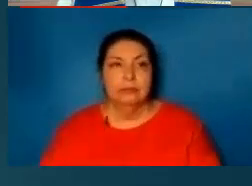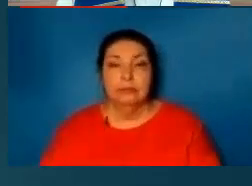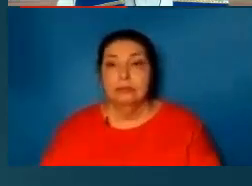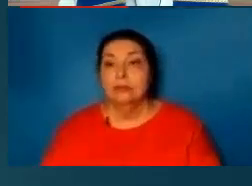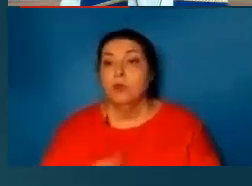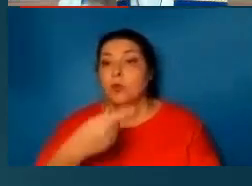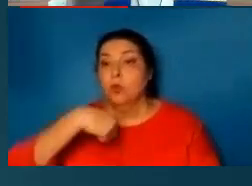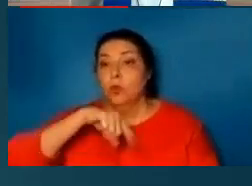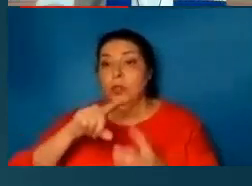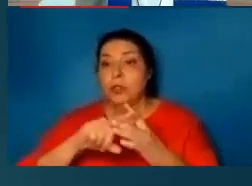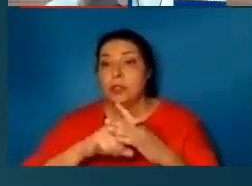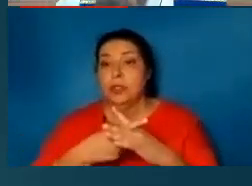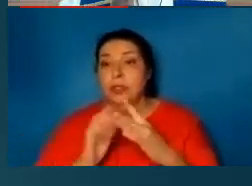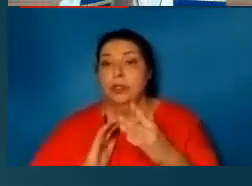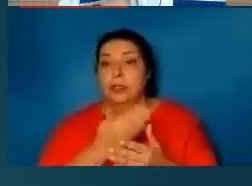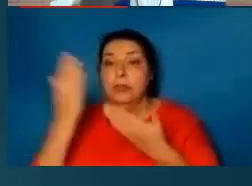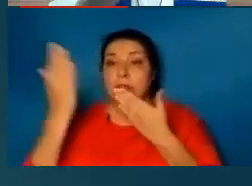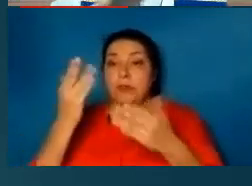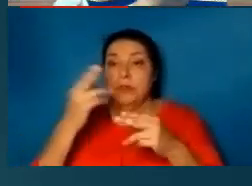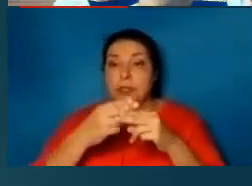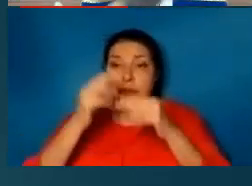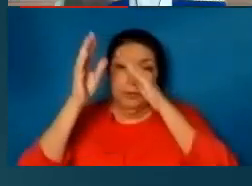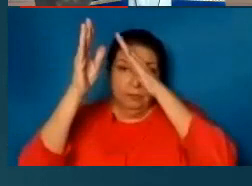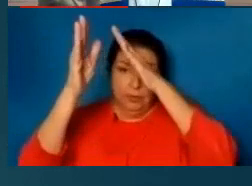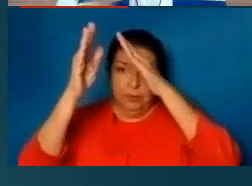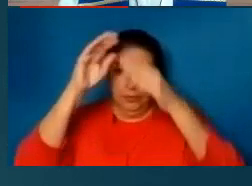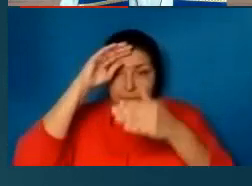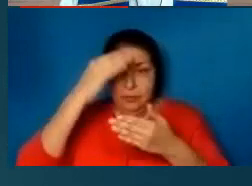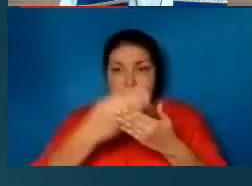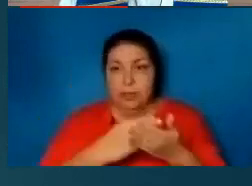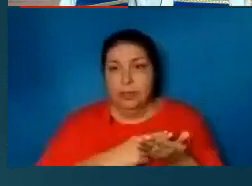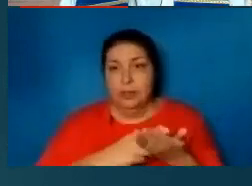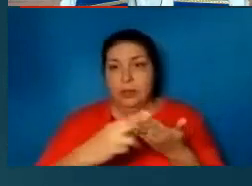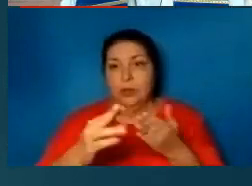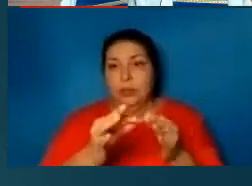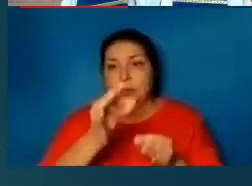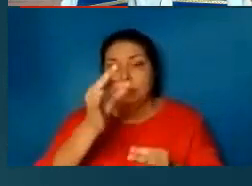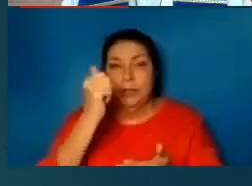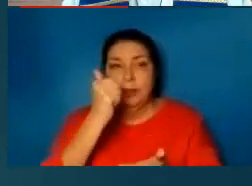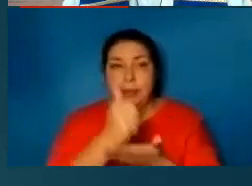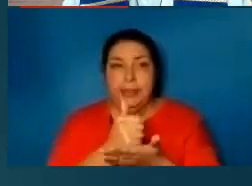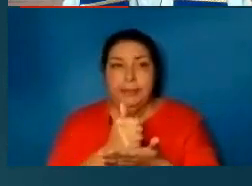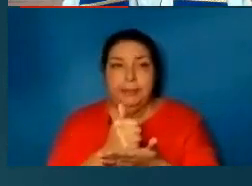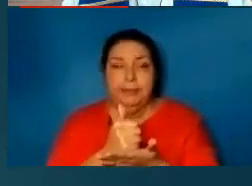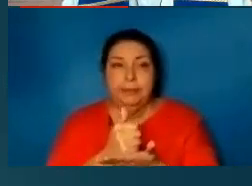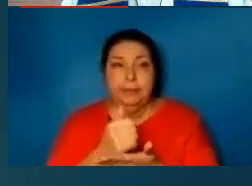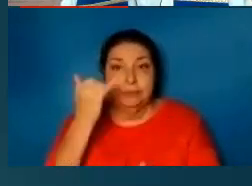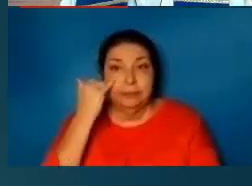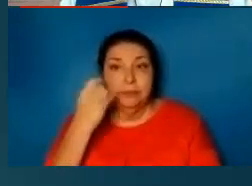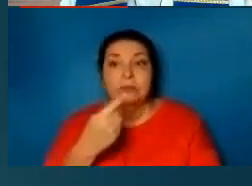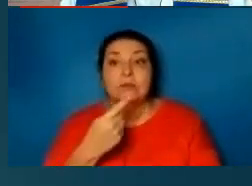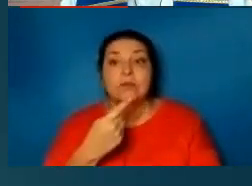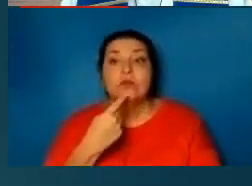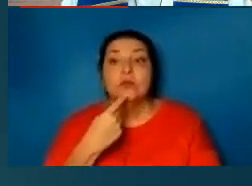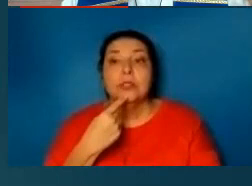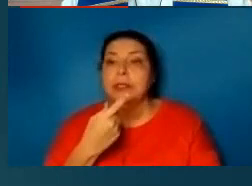We begin our service in the name of the Father, And of the Son, and of the Holy Spirit. If we say we